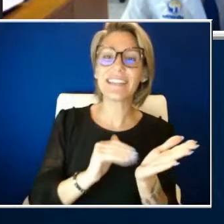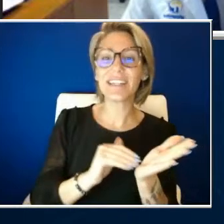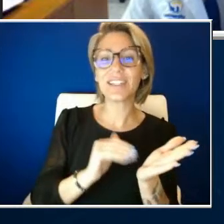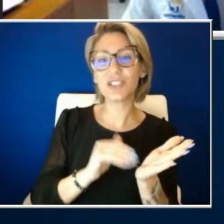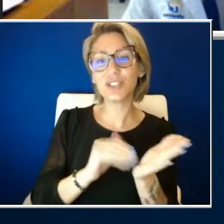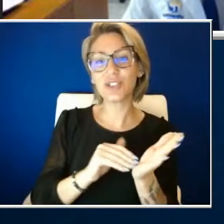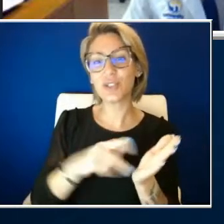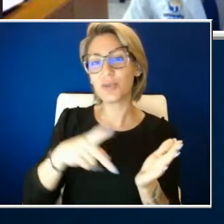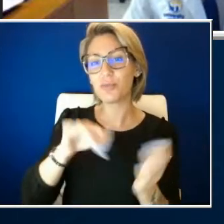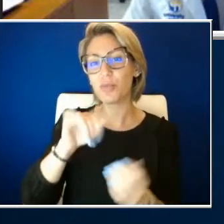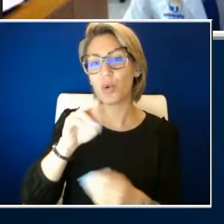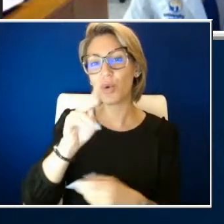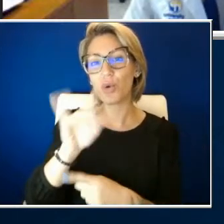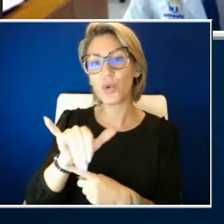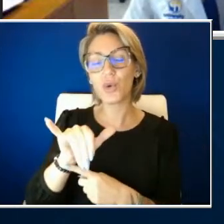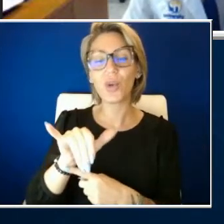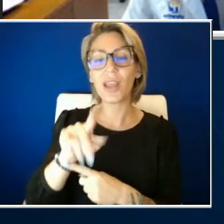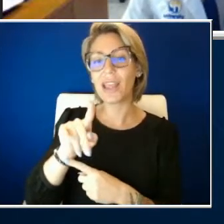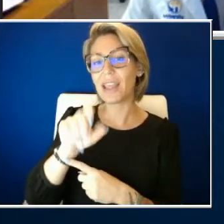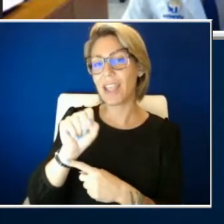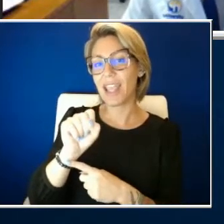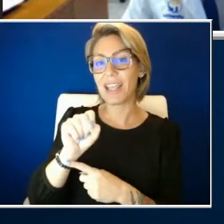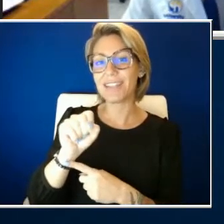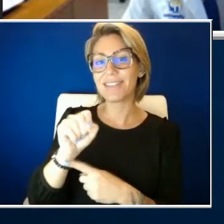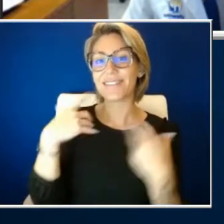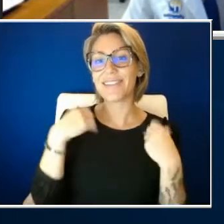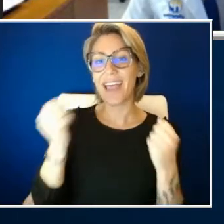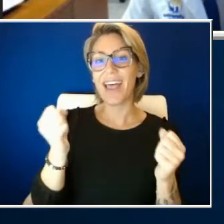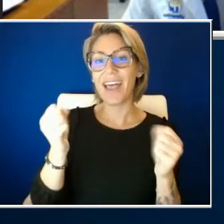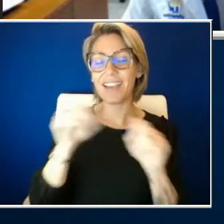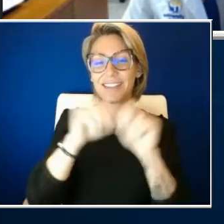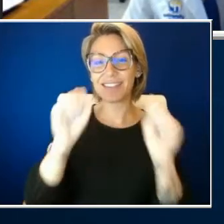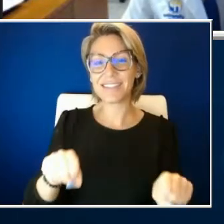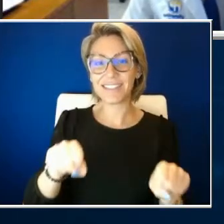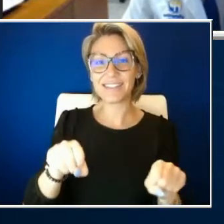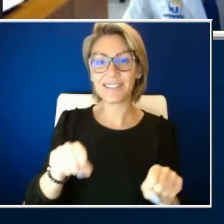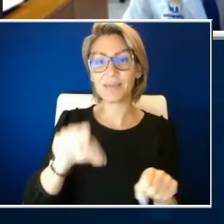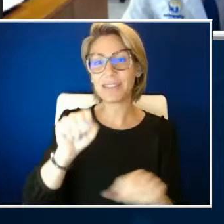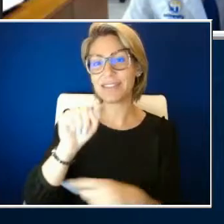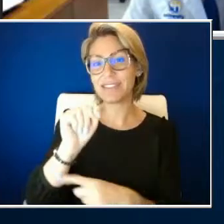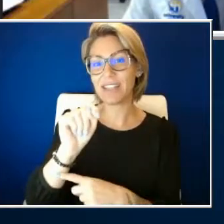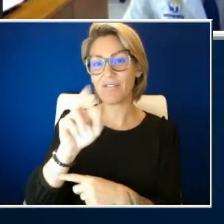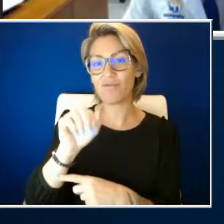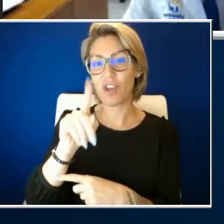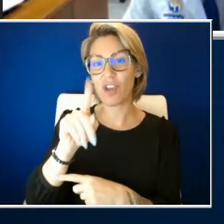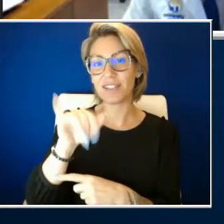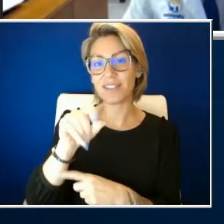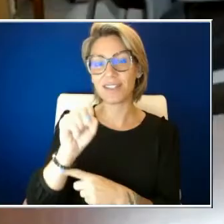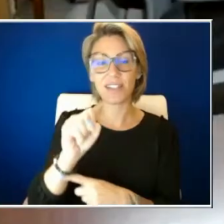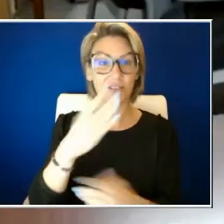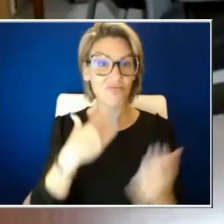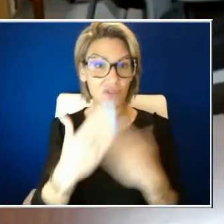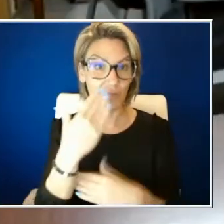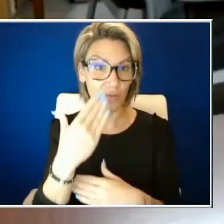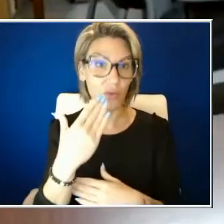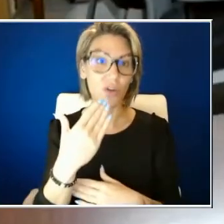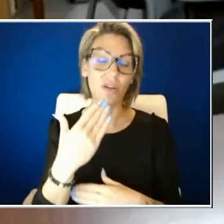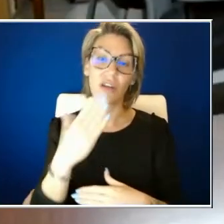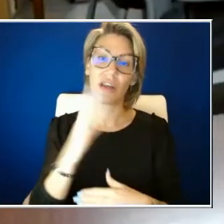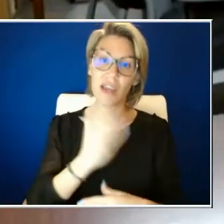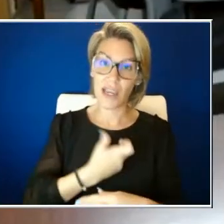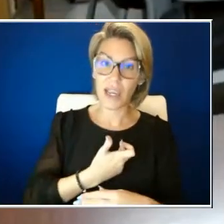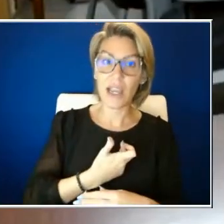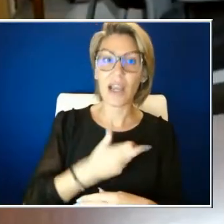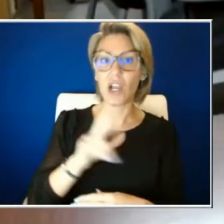University of Kansas Health System at St. Francis, and speak up. Good morning. So our positivity rate's been running quite